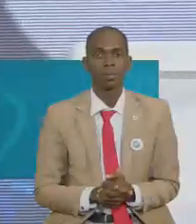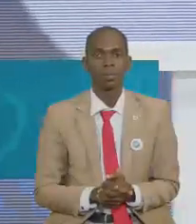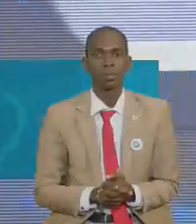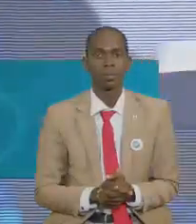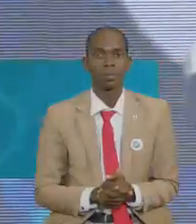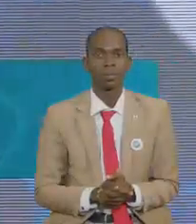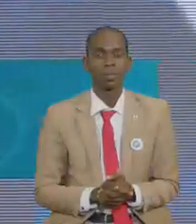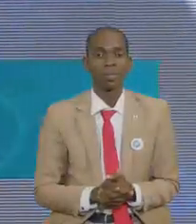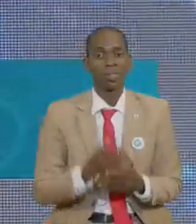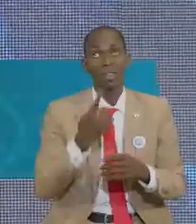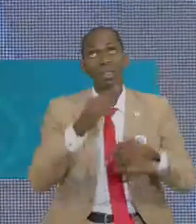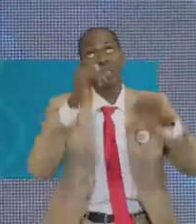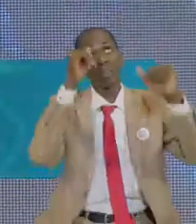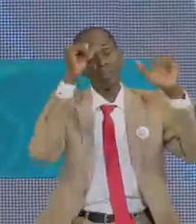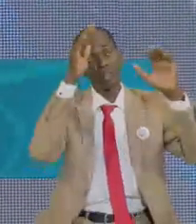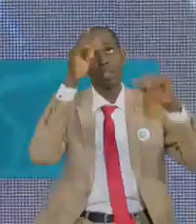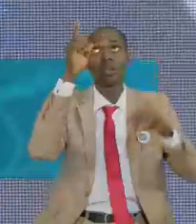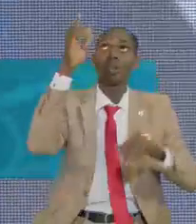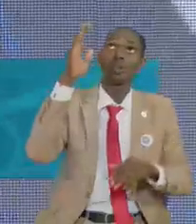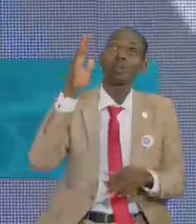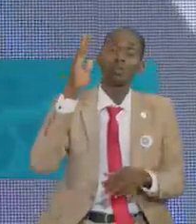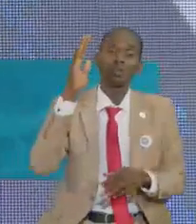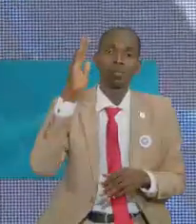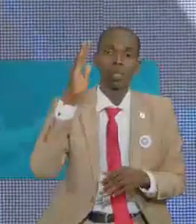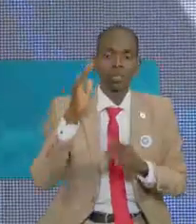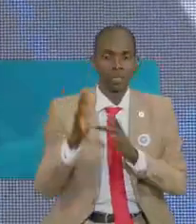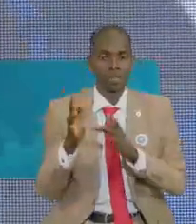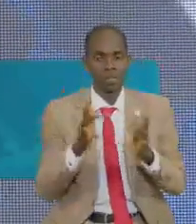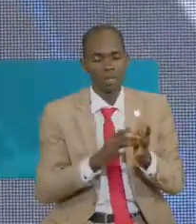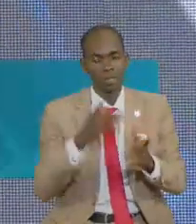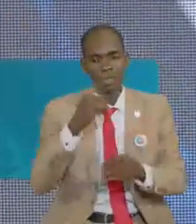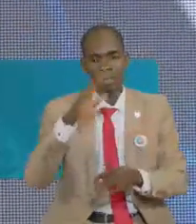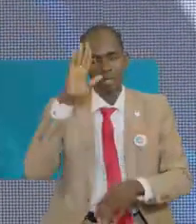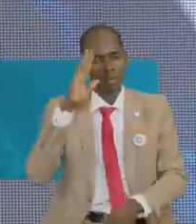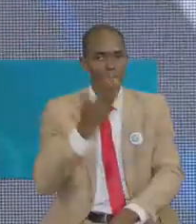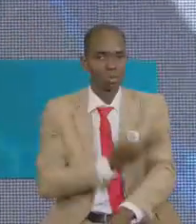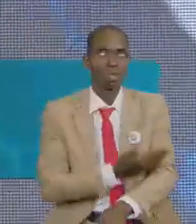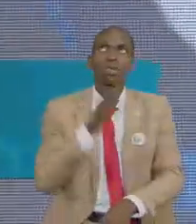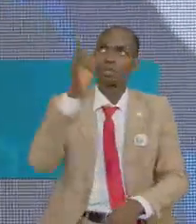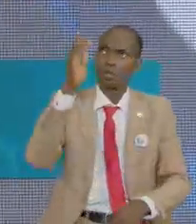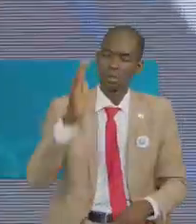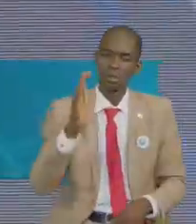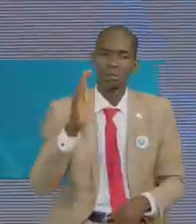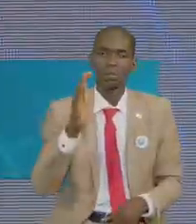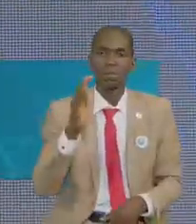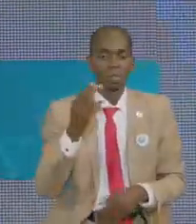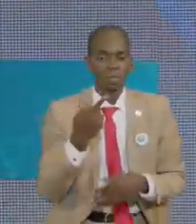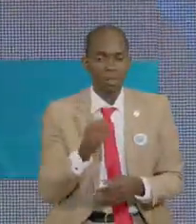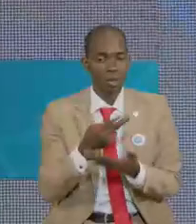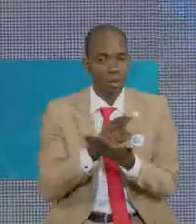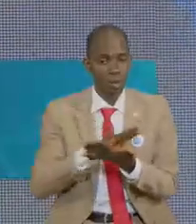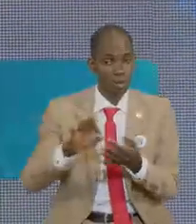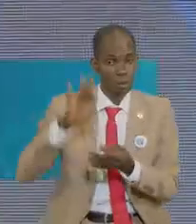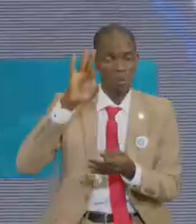The Father, God, Jesus, the Son, God, the Holy Spirit,